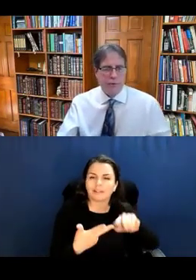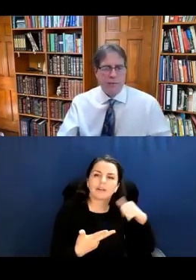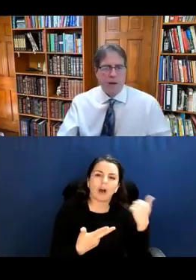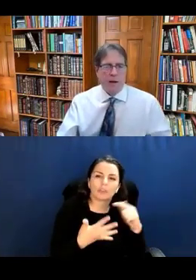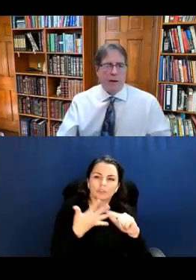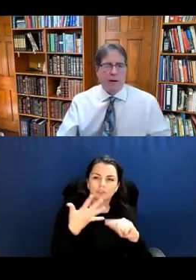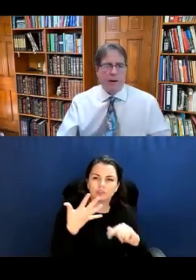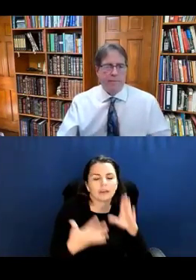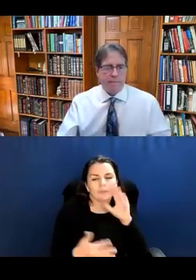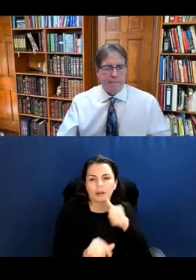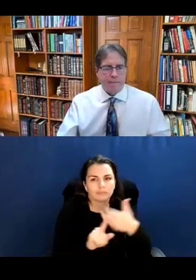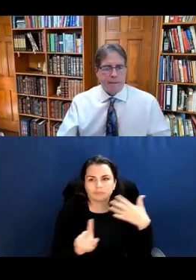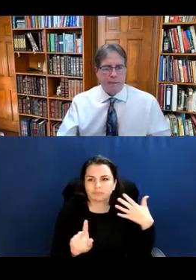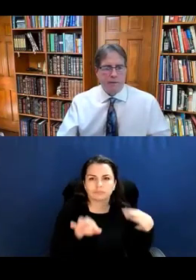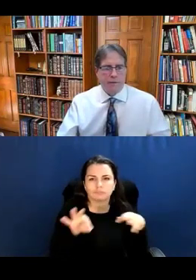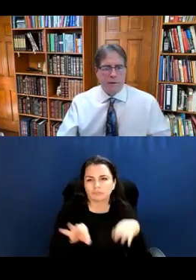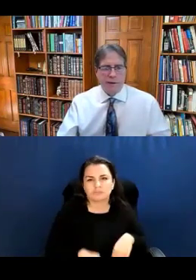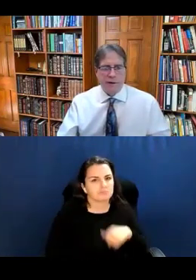go into.